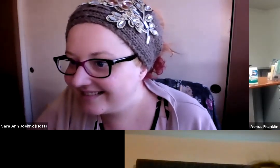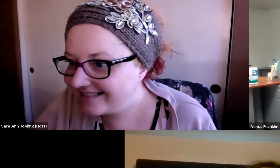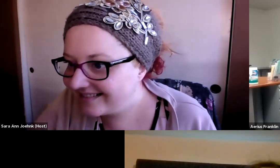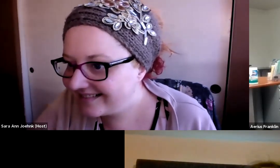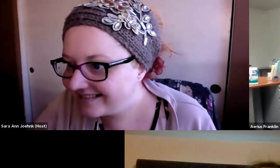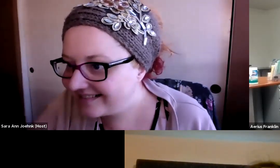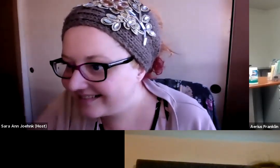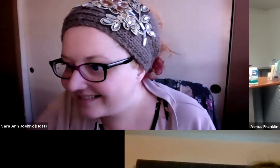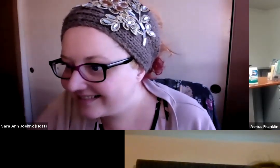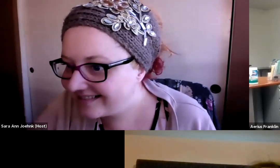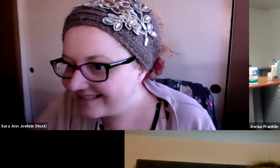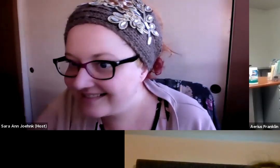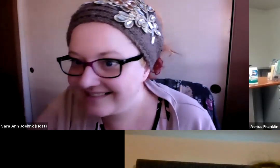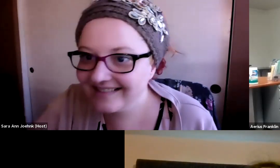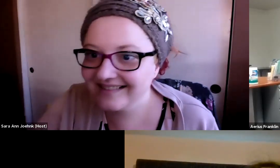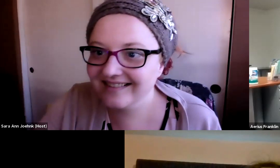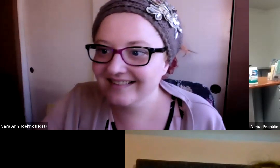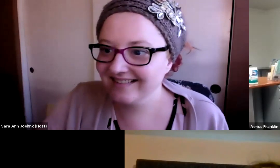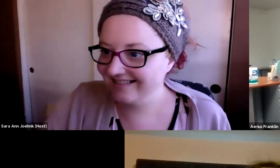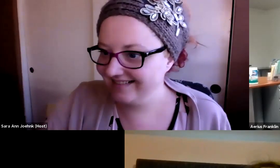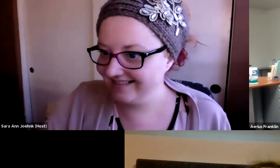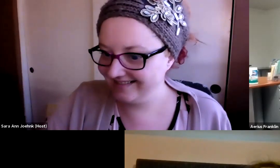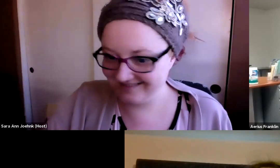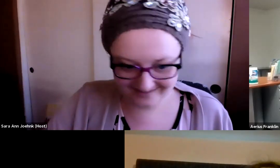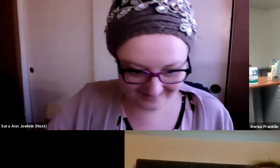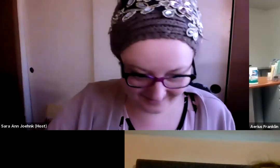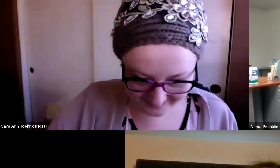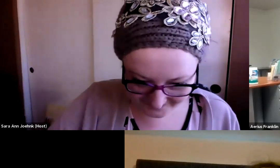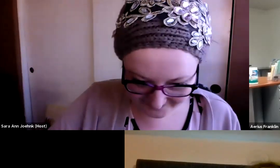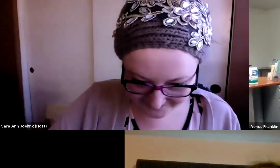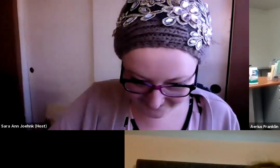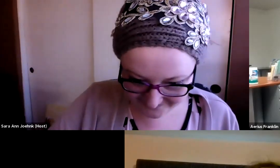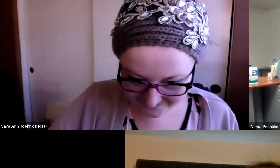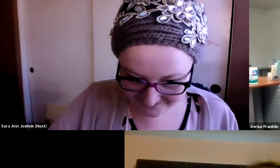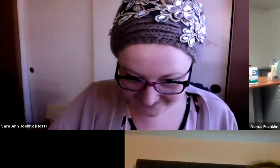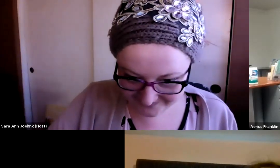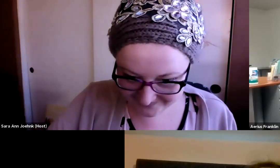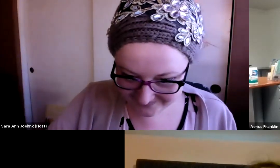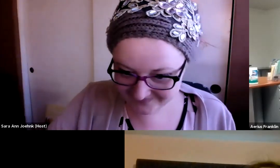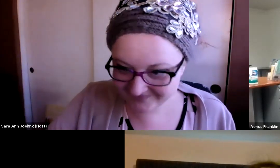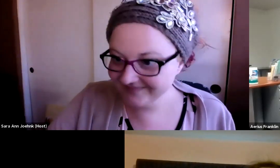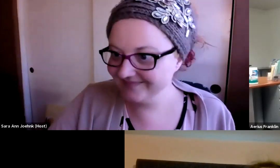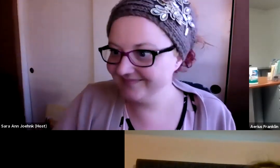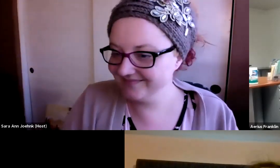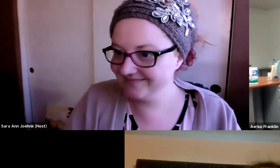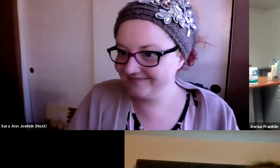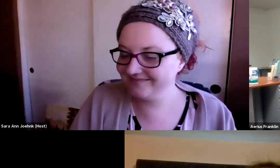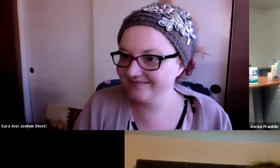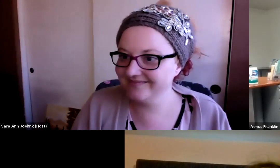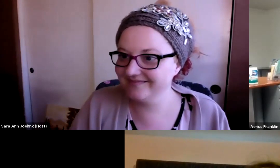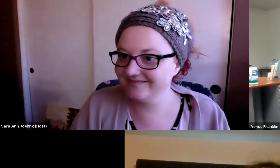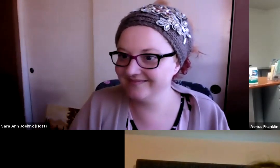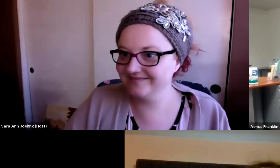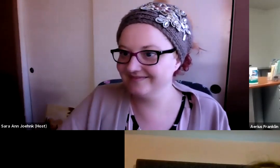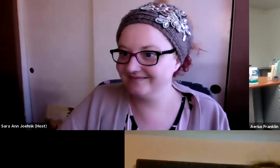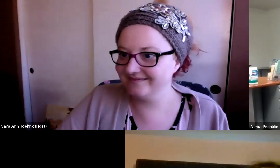Okay, then I don't have to worry about it then. And then we can take some time for a Q&A. So just